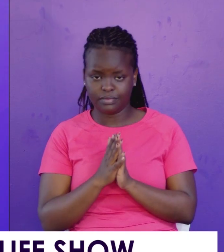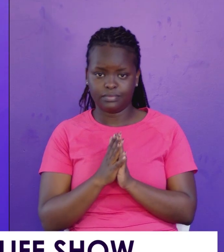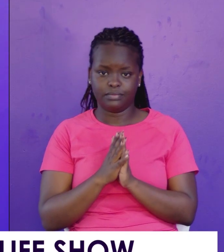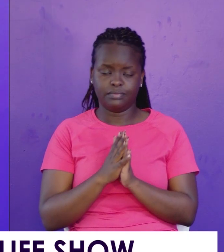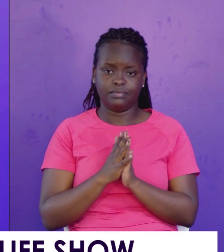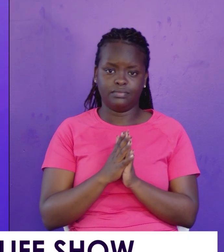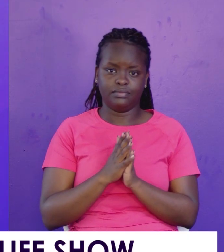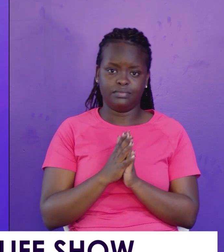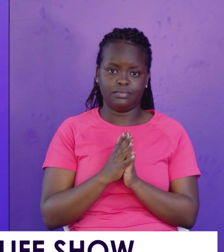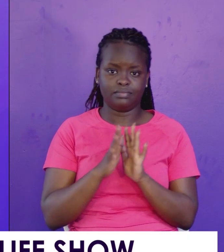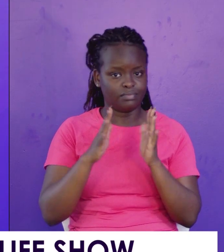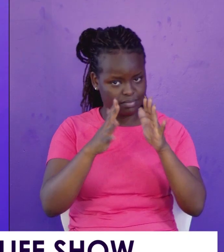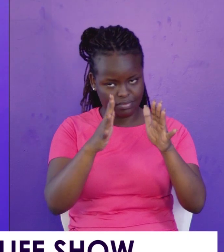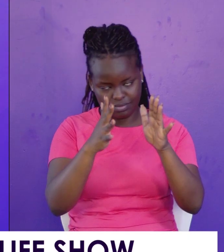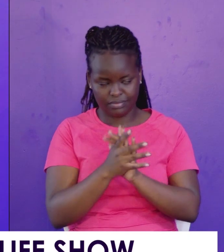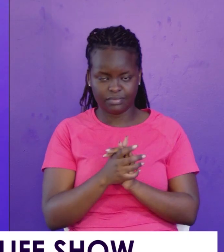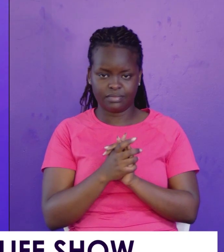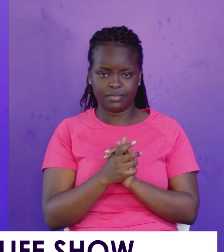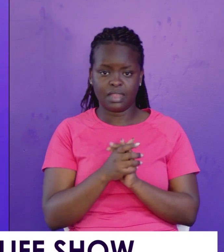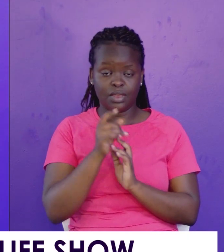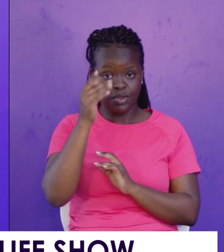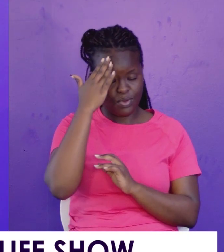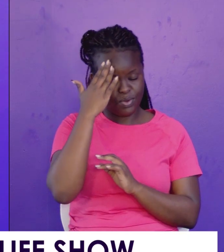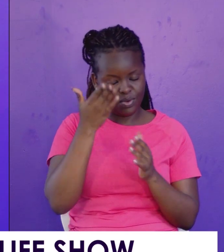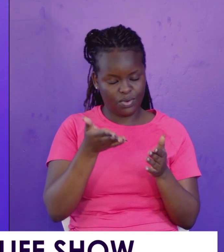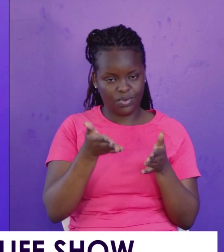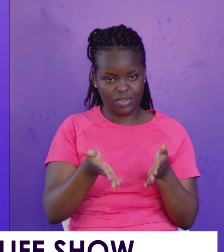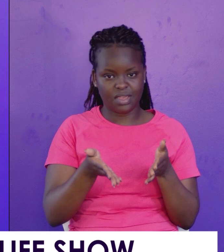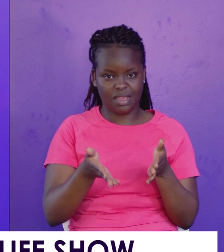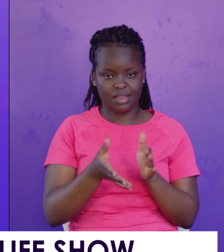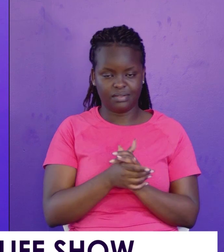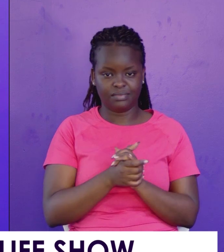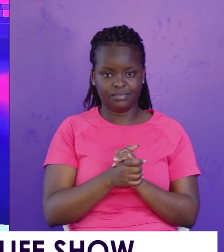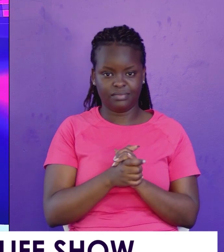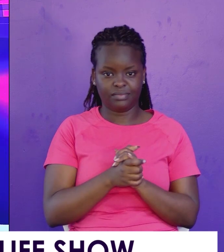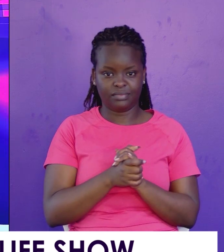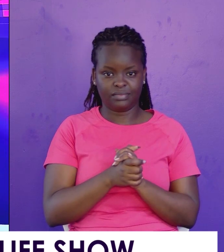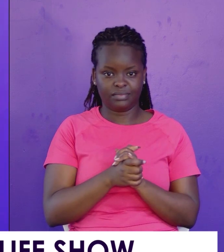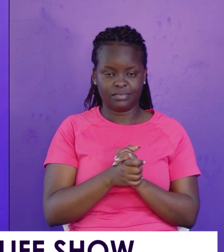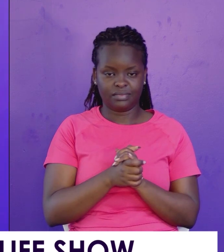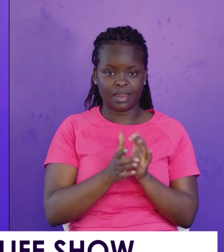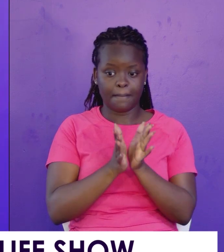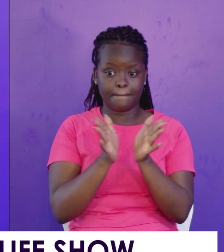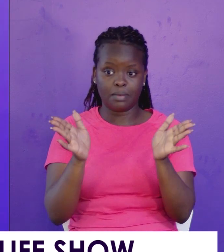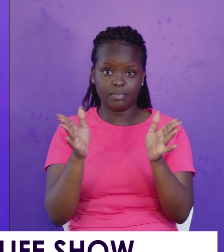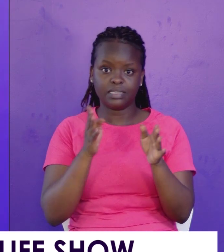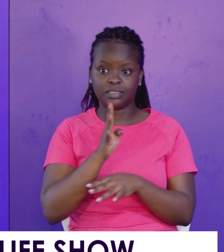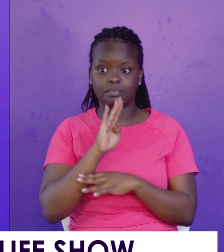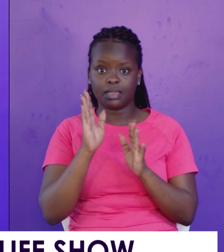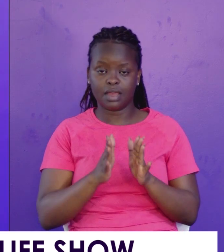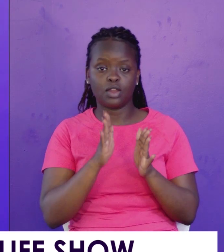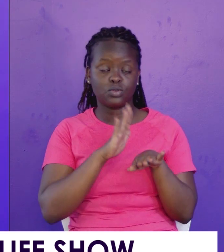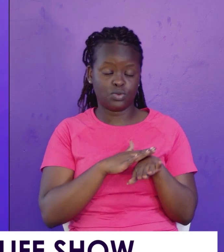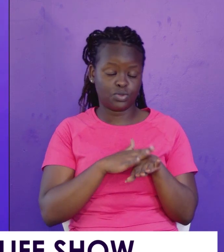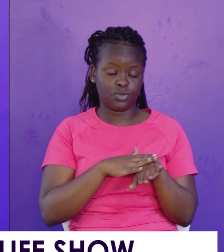that. But Congratulations. yes, you're aware. You've been in settings. No, where yeah, communicating. yeah, I know. I'm a very good public I know, speaker. yes. That goes